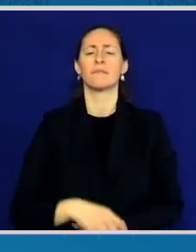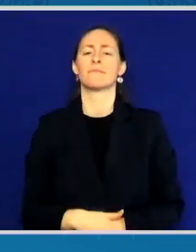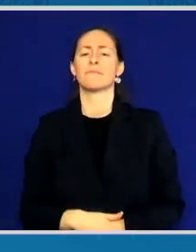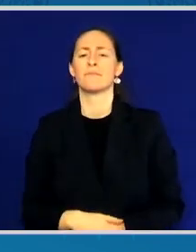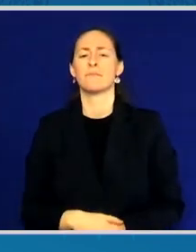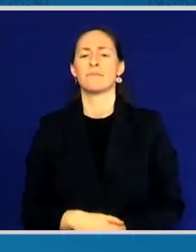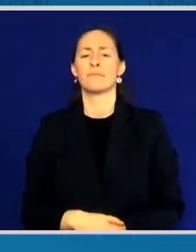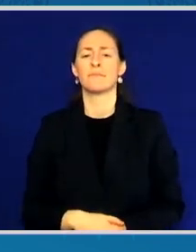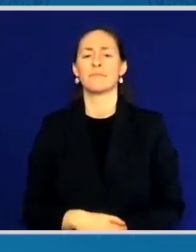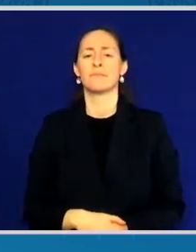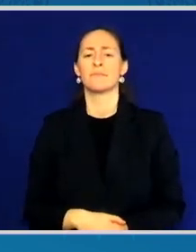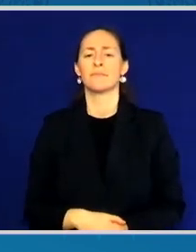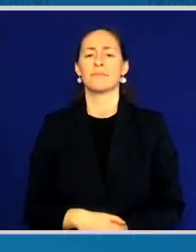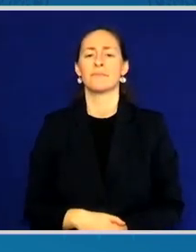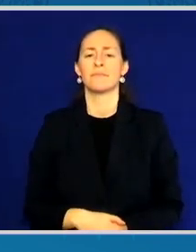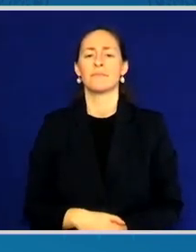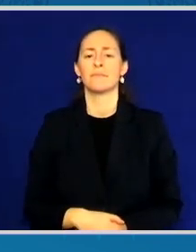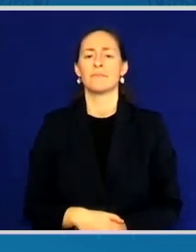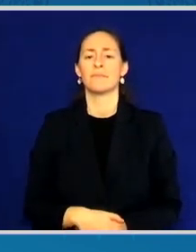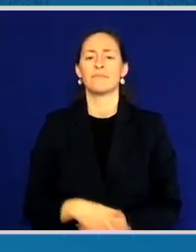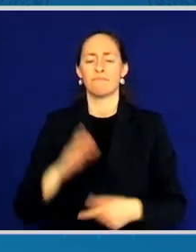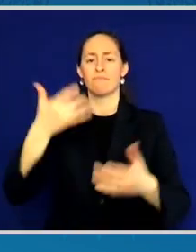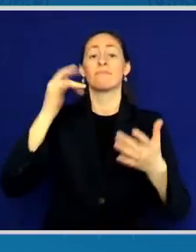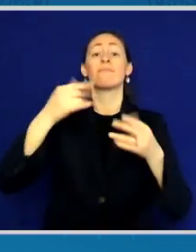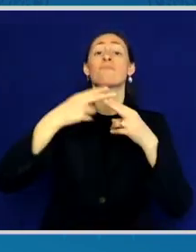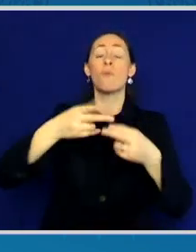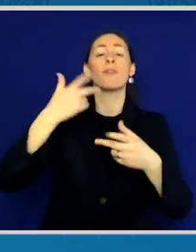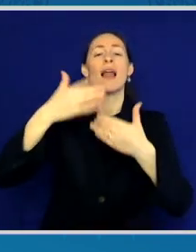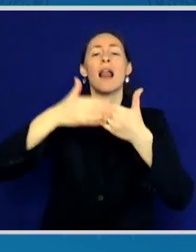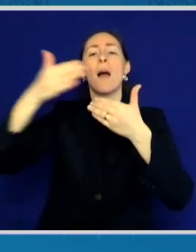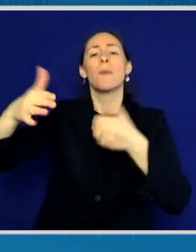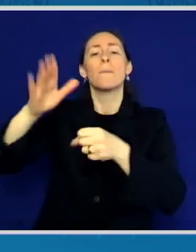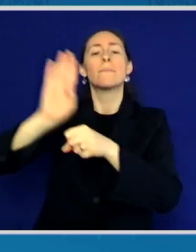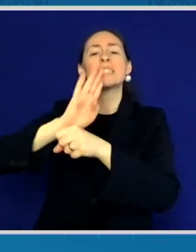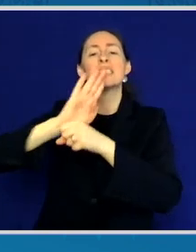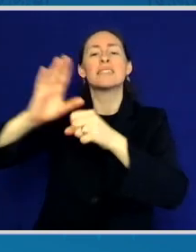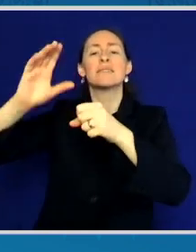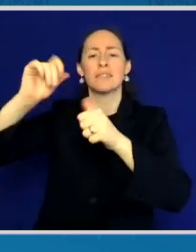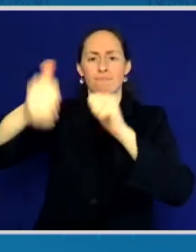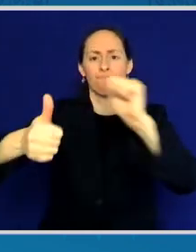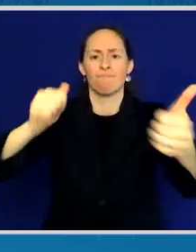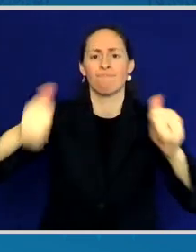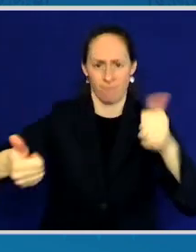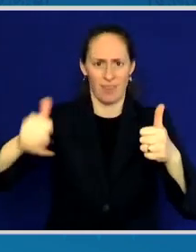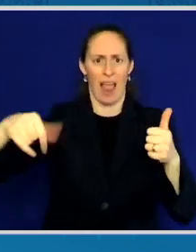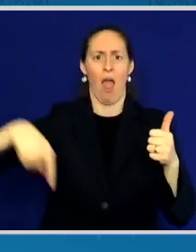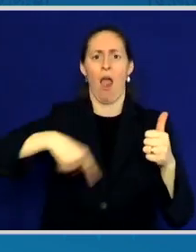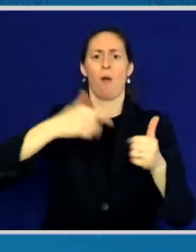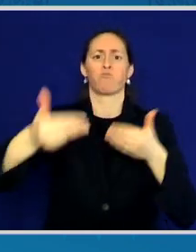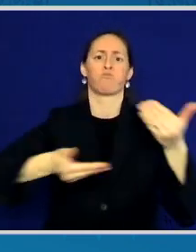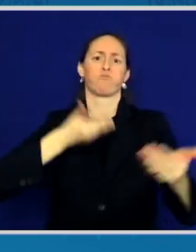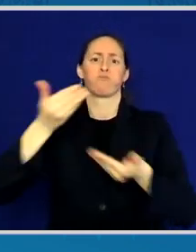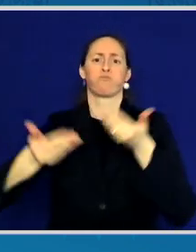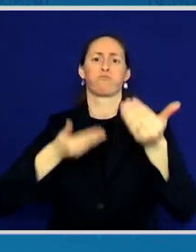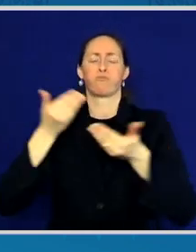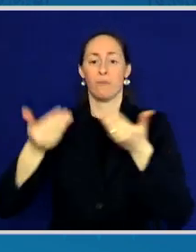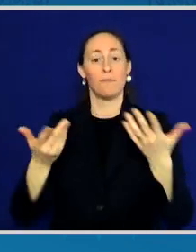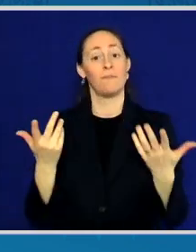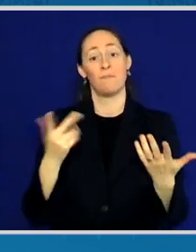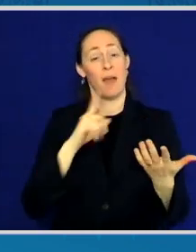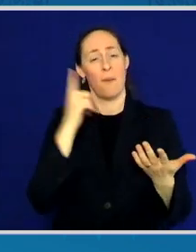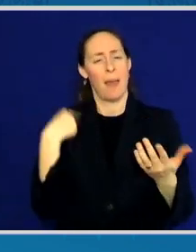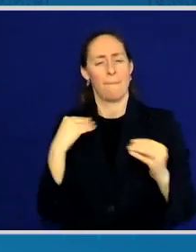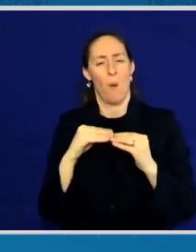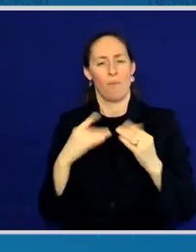around the Cincinnati city and extended do employ a lot of people. And so one of the pieces that we were so excited to do as we worked